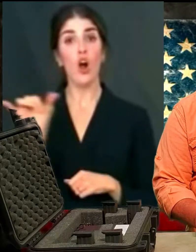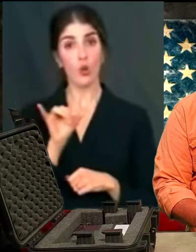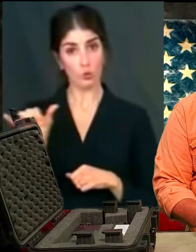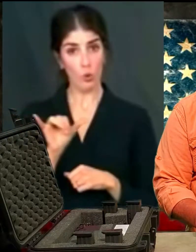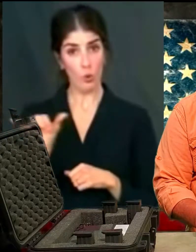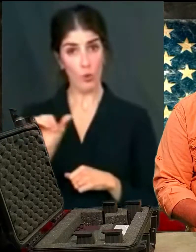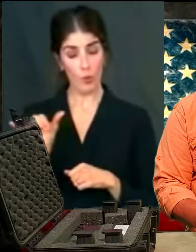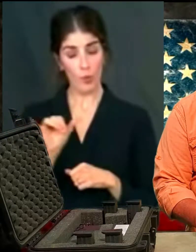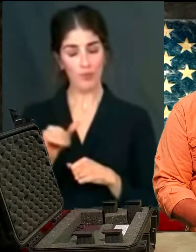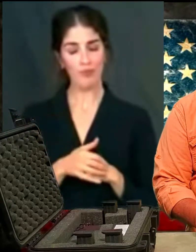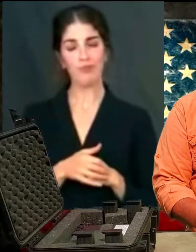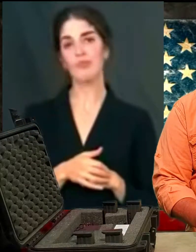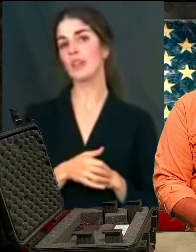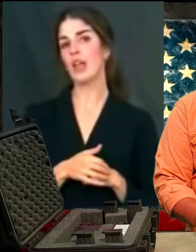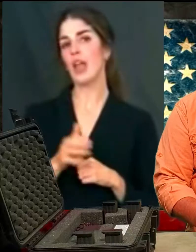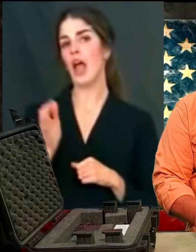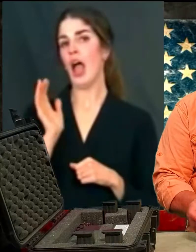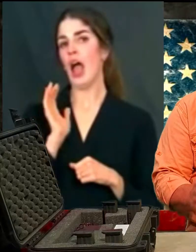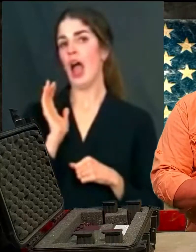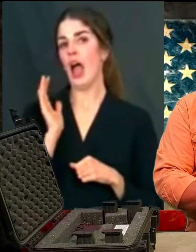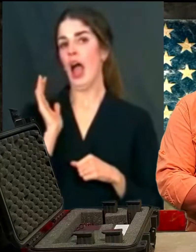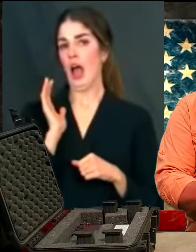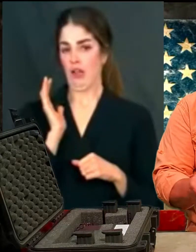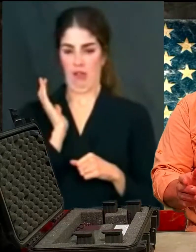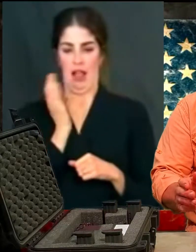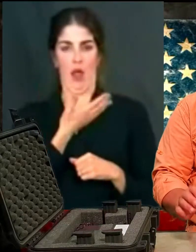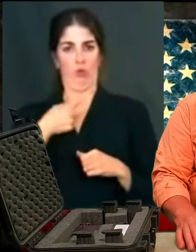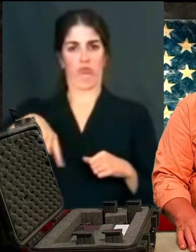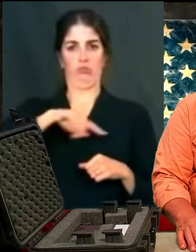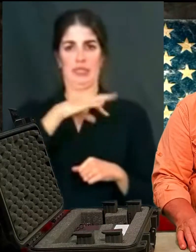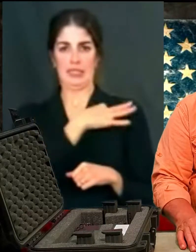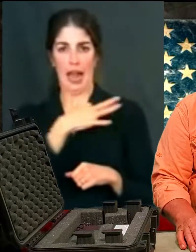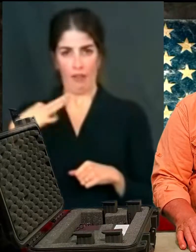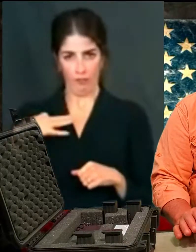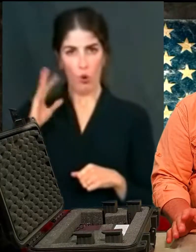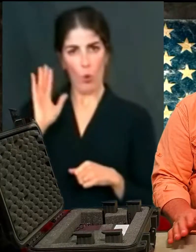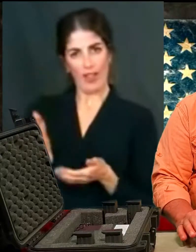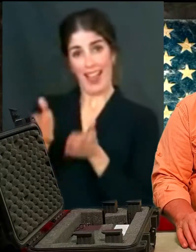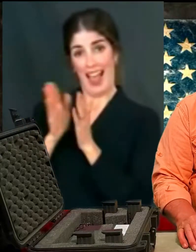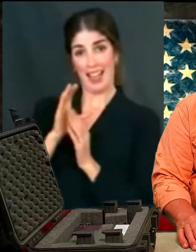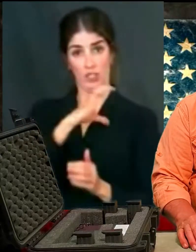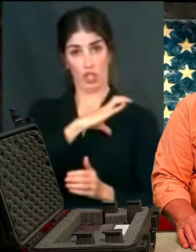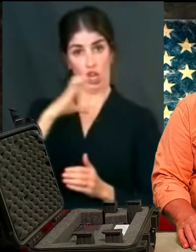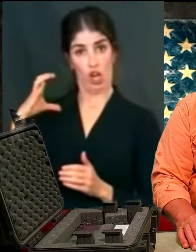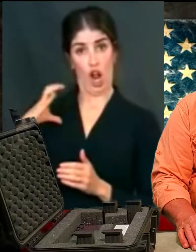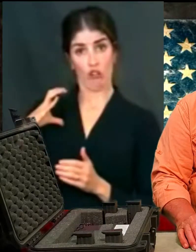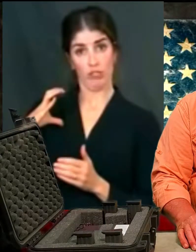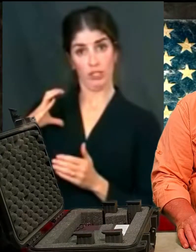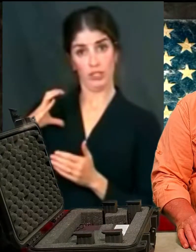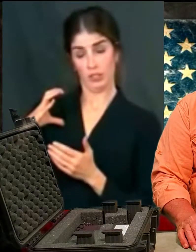for them it was good. The only other note here is about specific ammo.